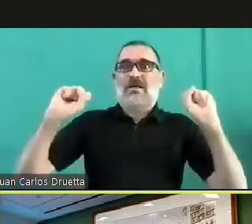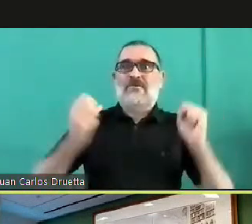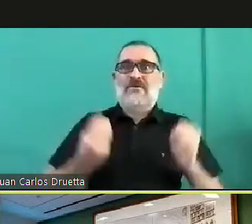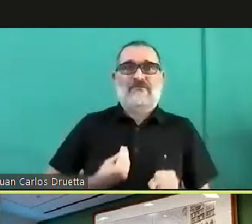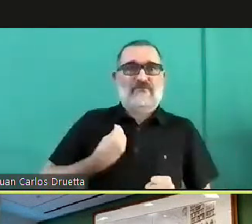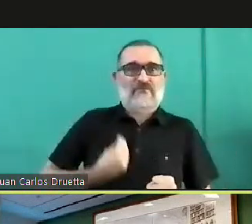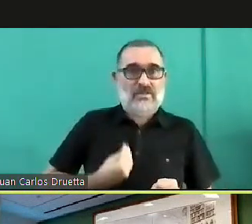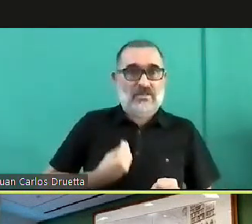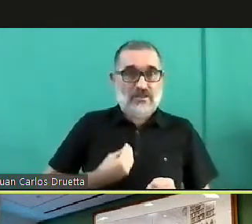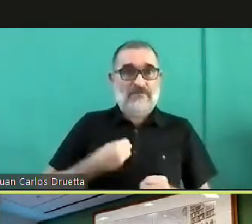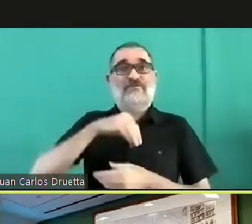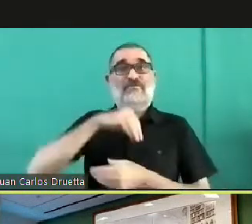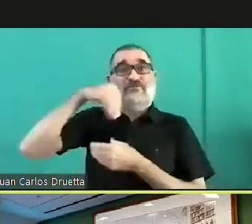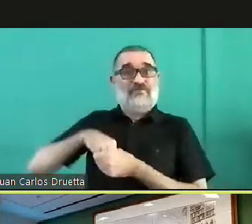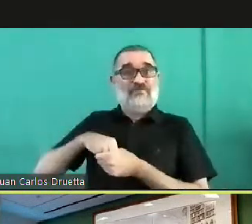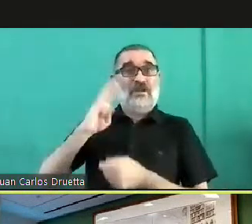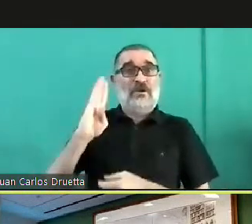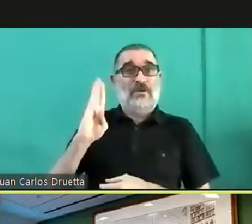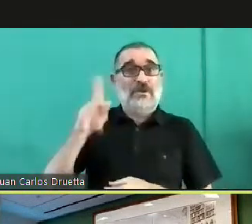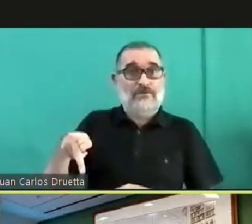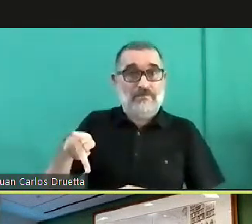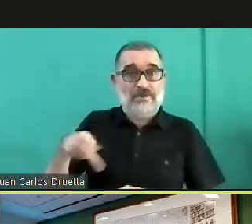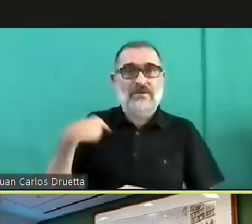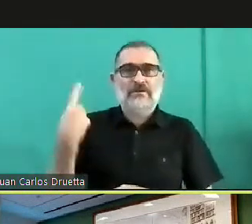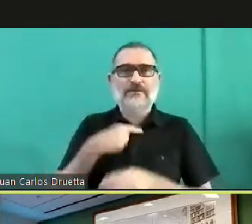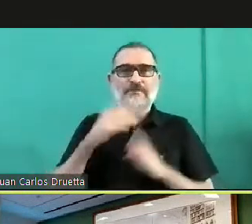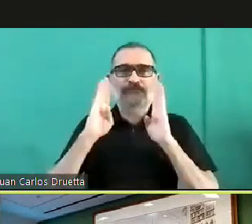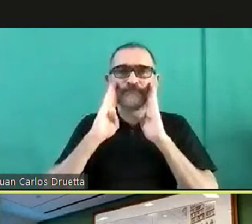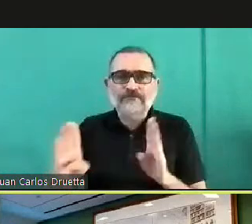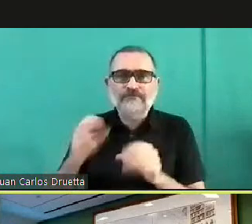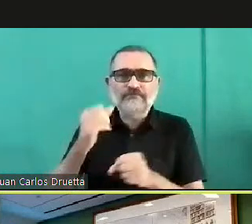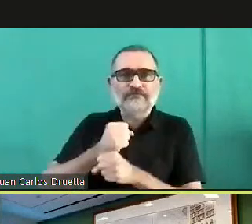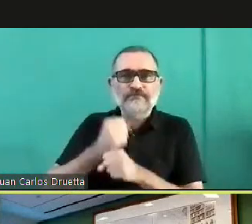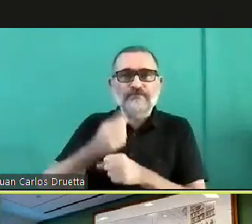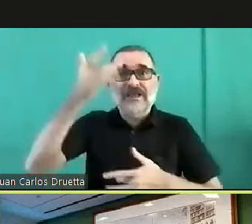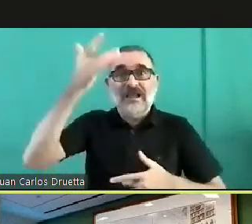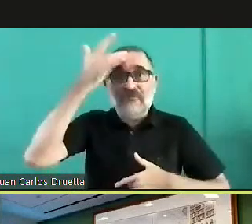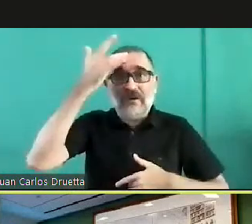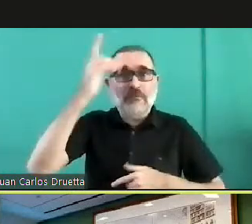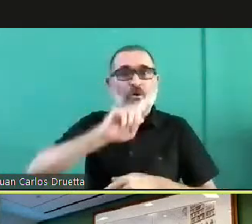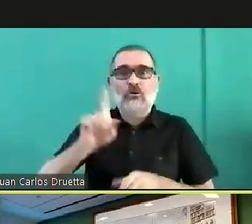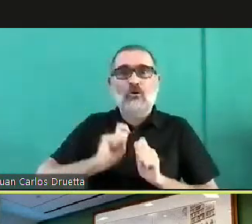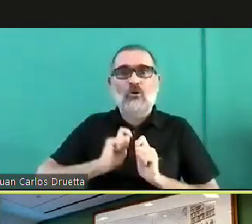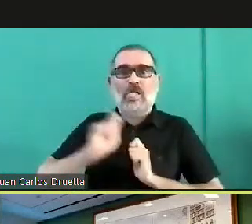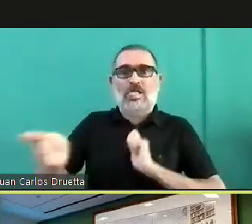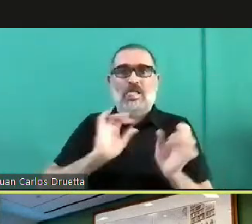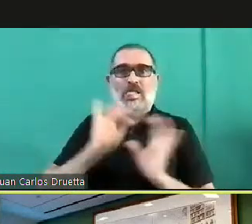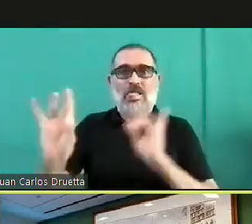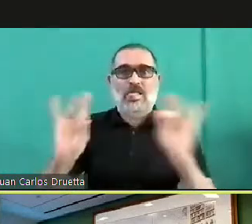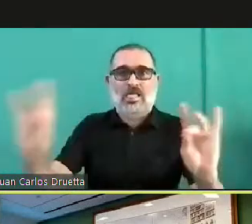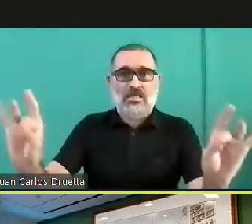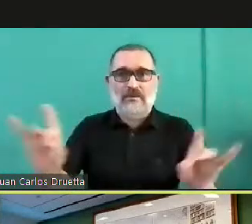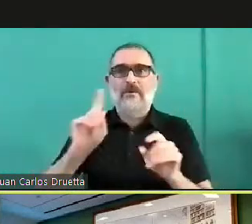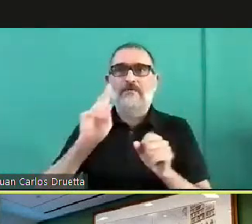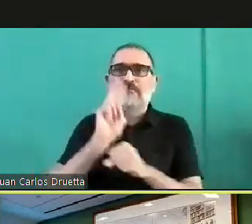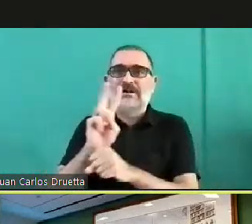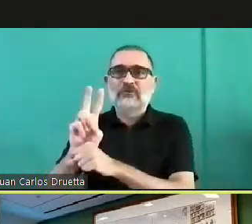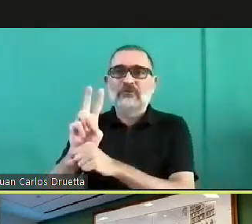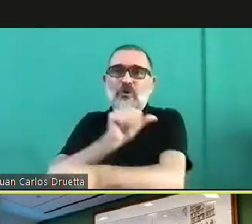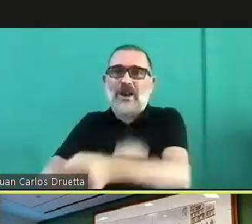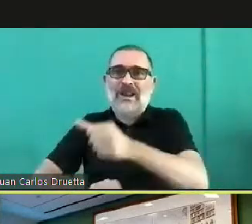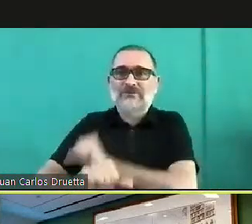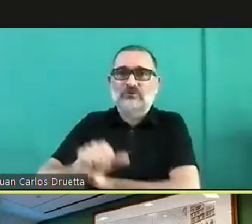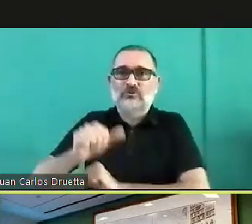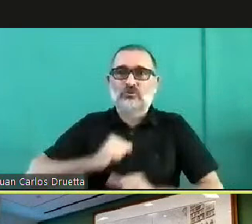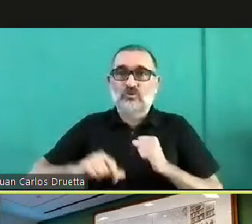with lots of input from PAHO and all the governments in the region, an update on the global report on the tobacco epidemic,